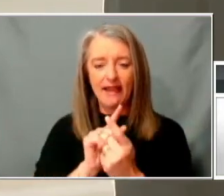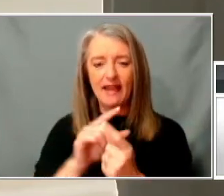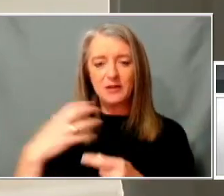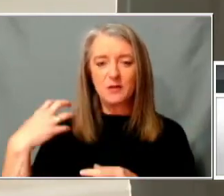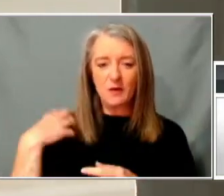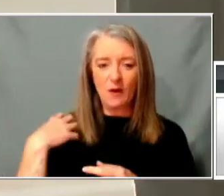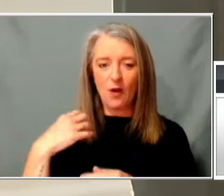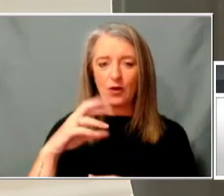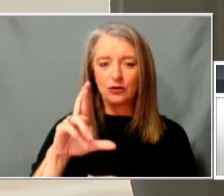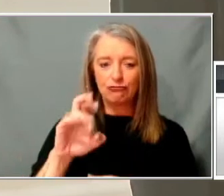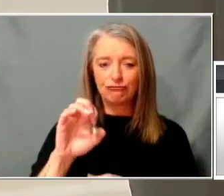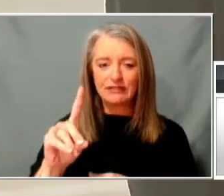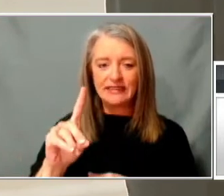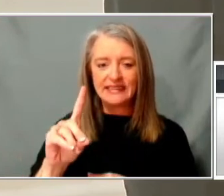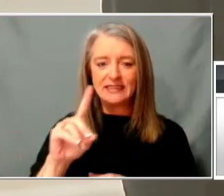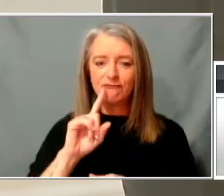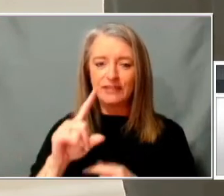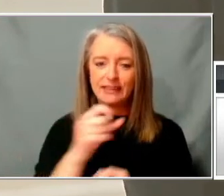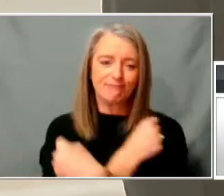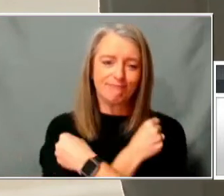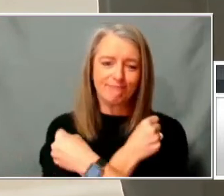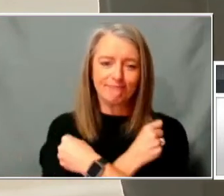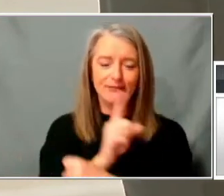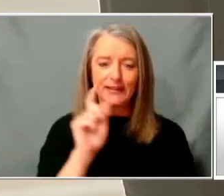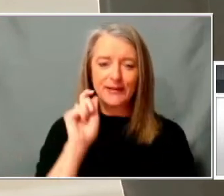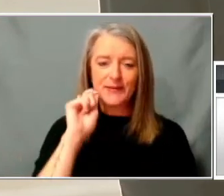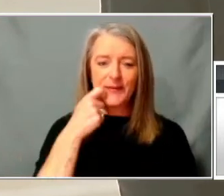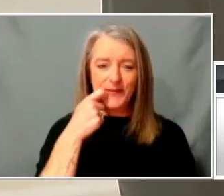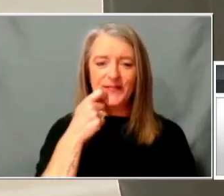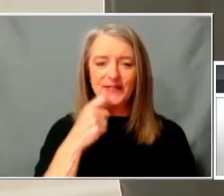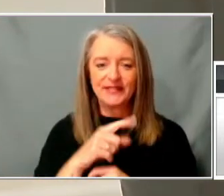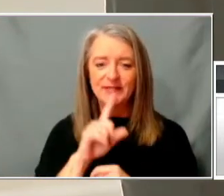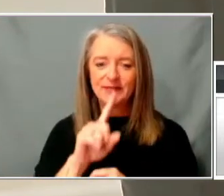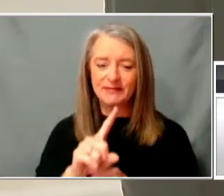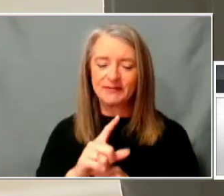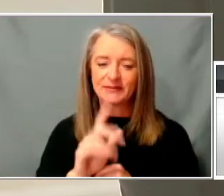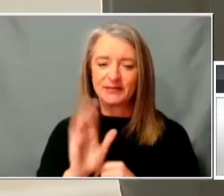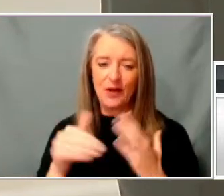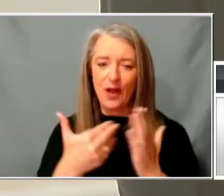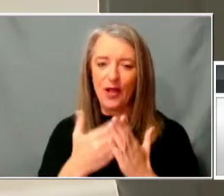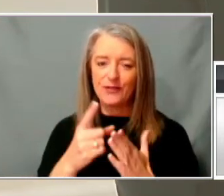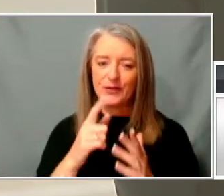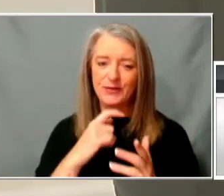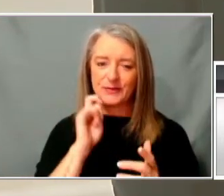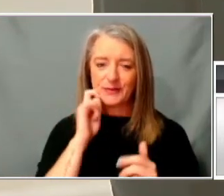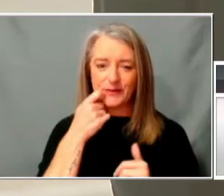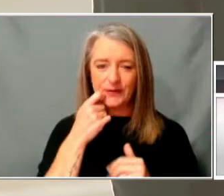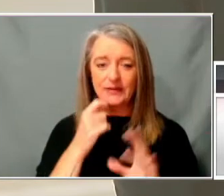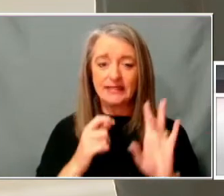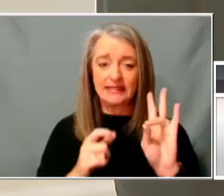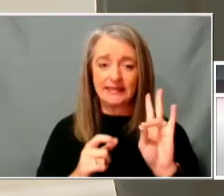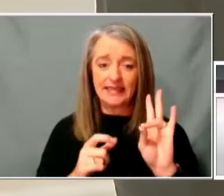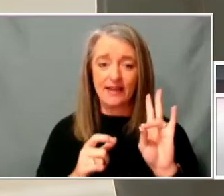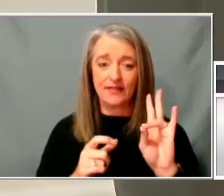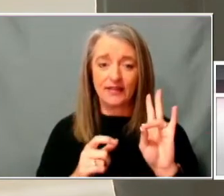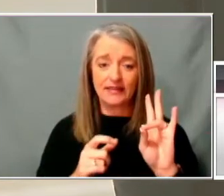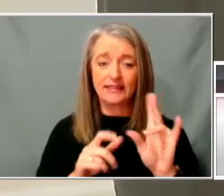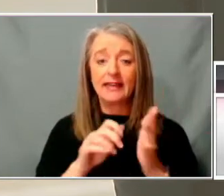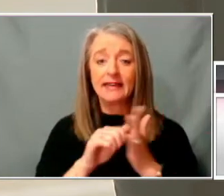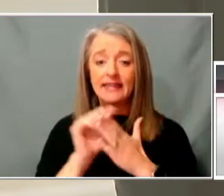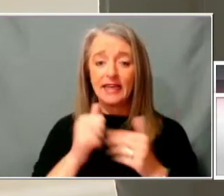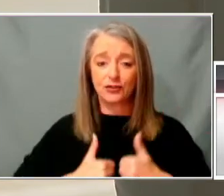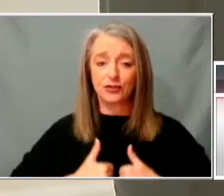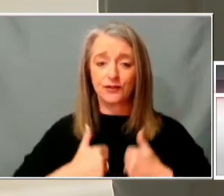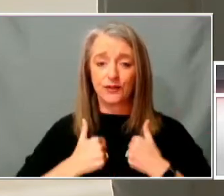big bear hug, so it was very cool. Well-deserved moment for all of you. So again, 7 of our cancer survivors,